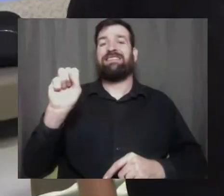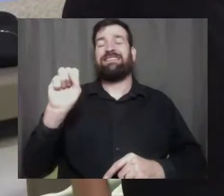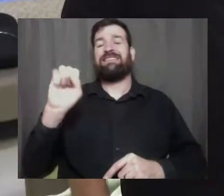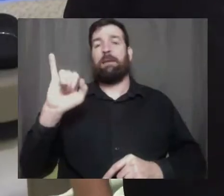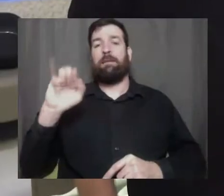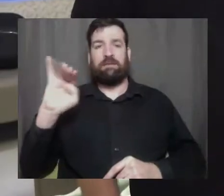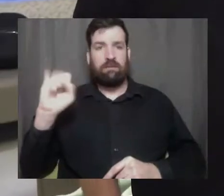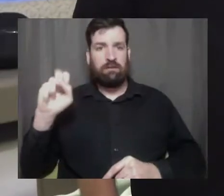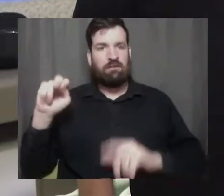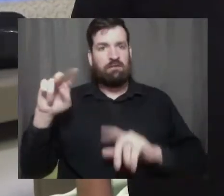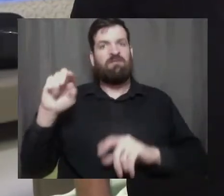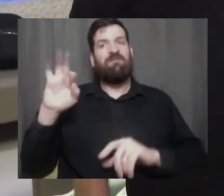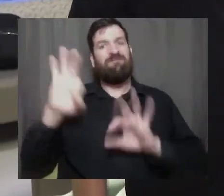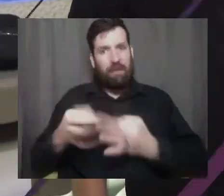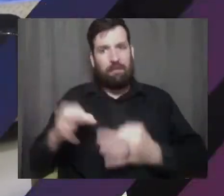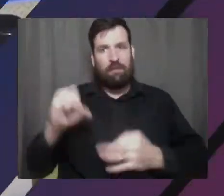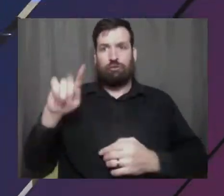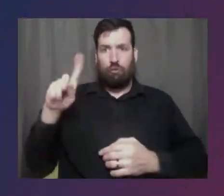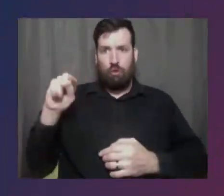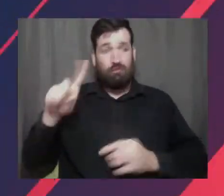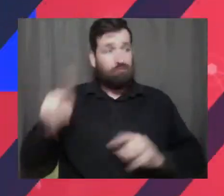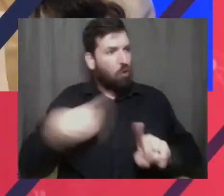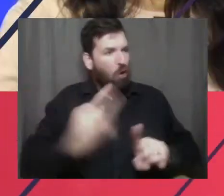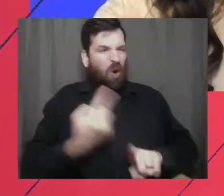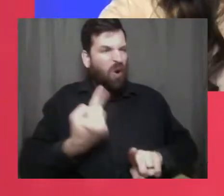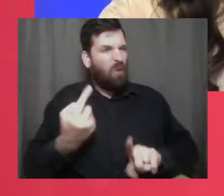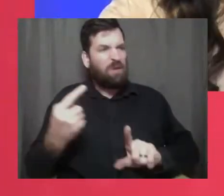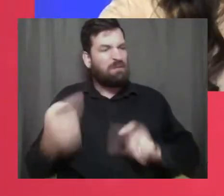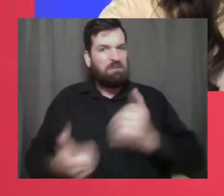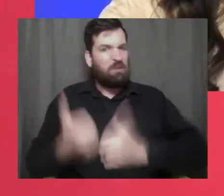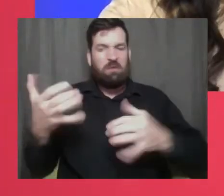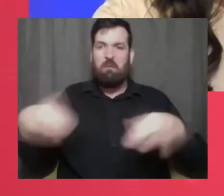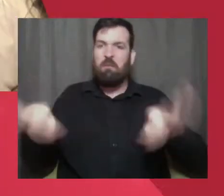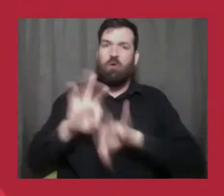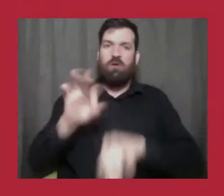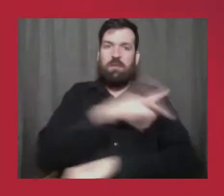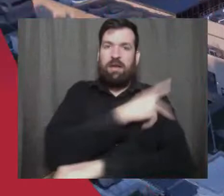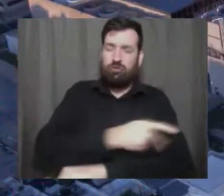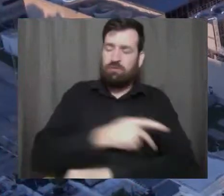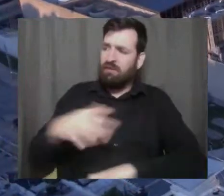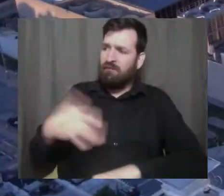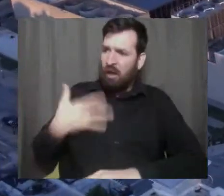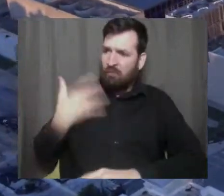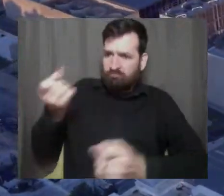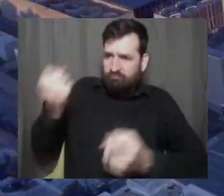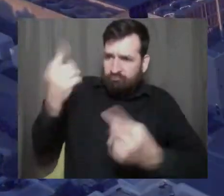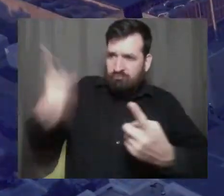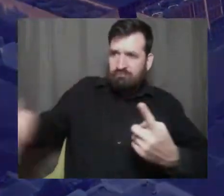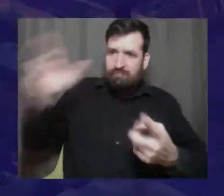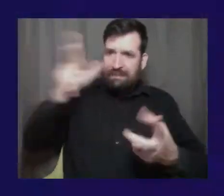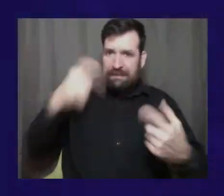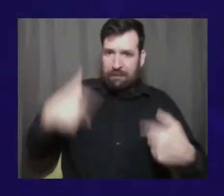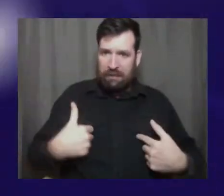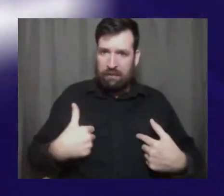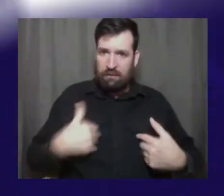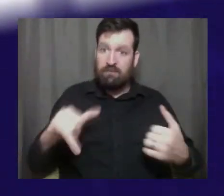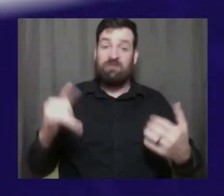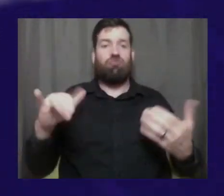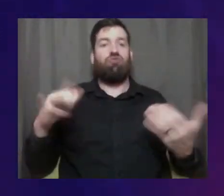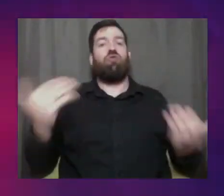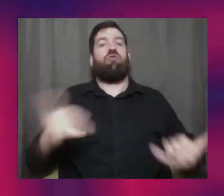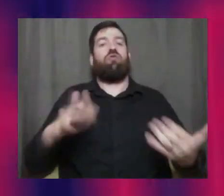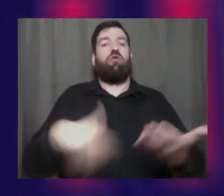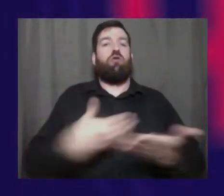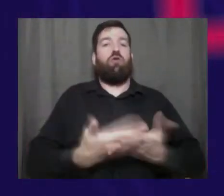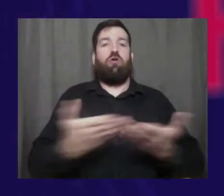most important patient on the planet. I felt heard, and that was really big. This is All Things Heart.